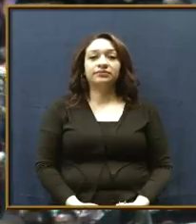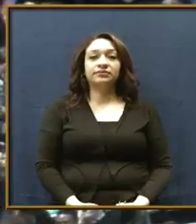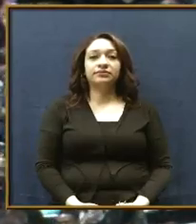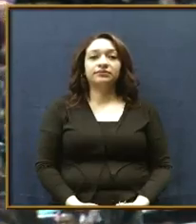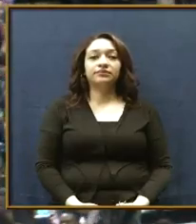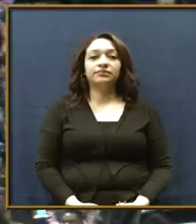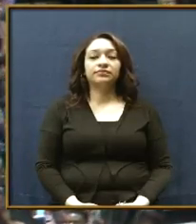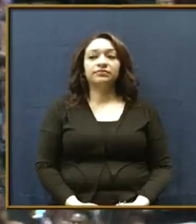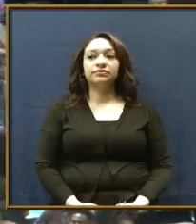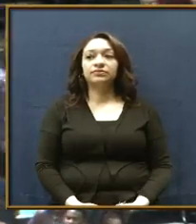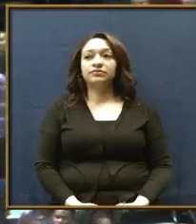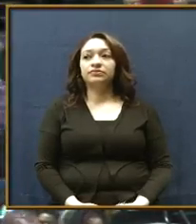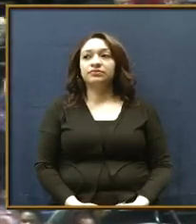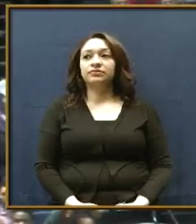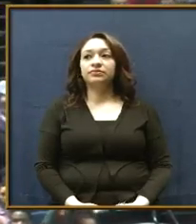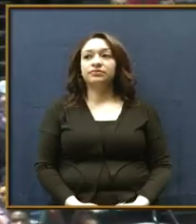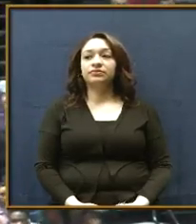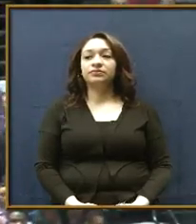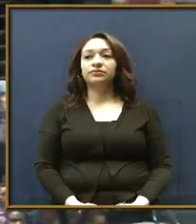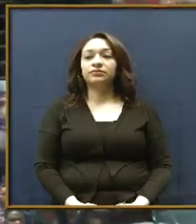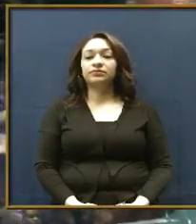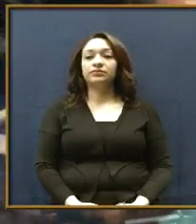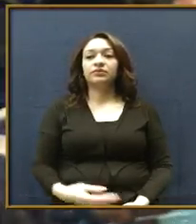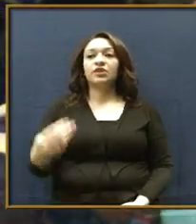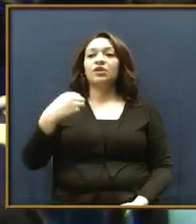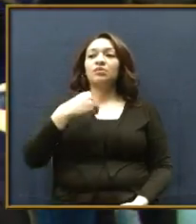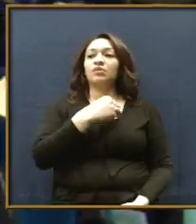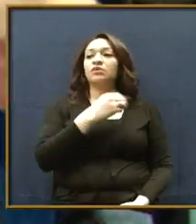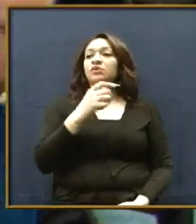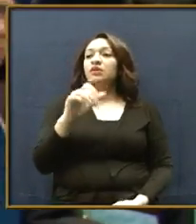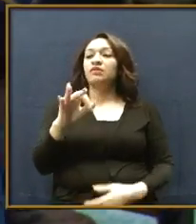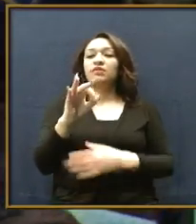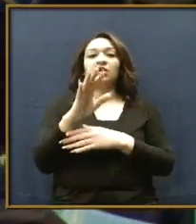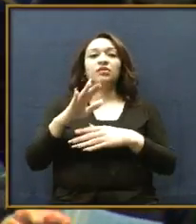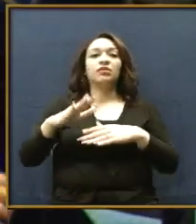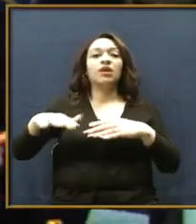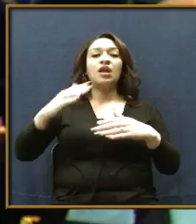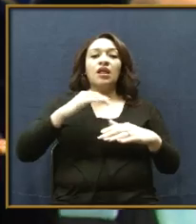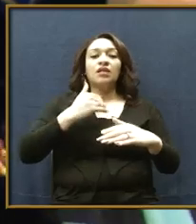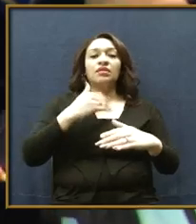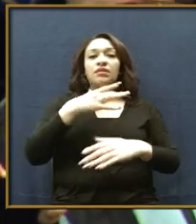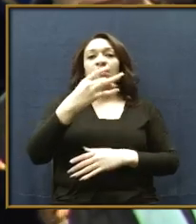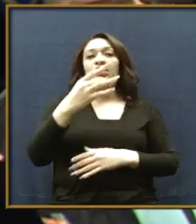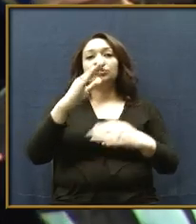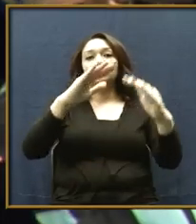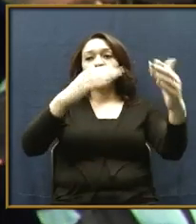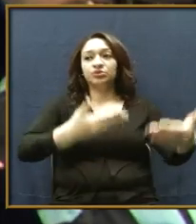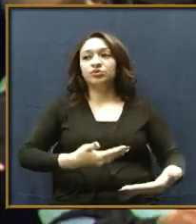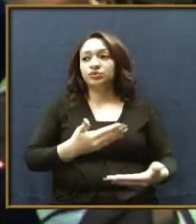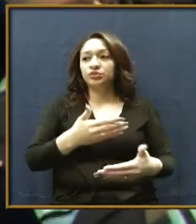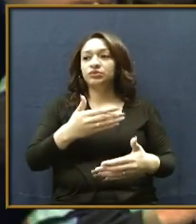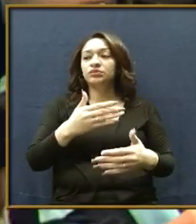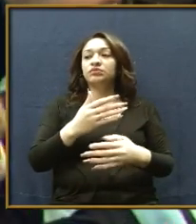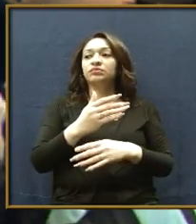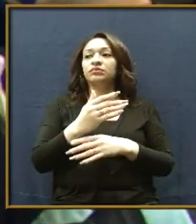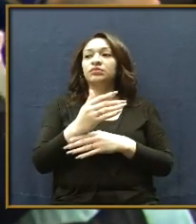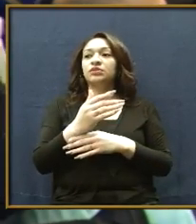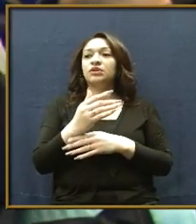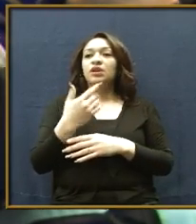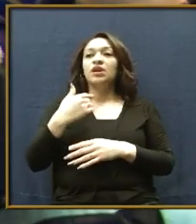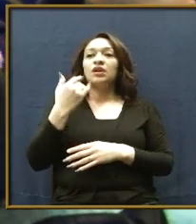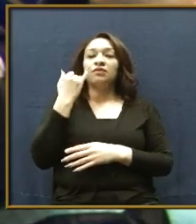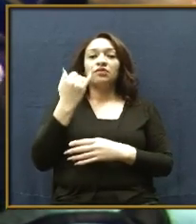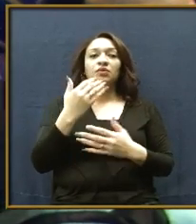Seated with me today are members of the official platform party whom I'd like to introduce and ask to stand at this time. If you would,